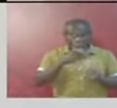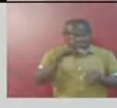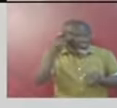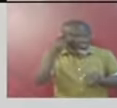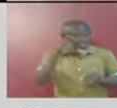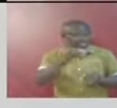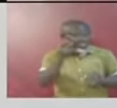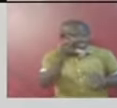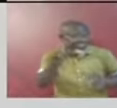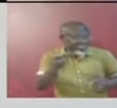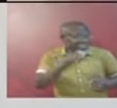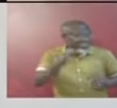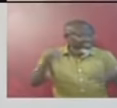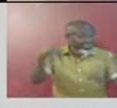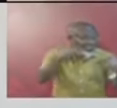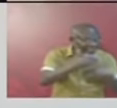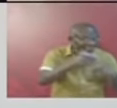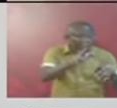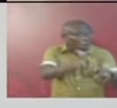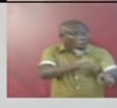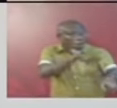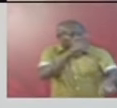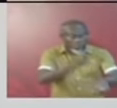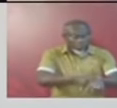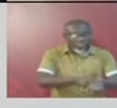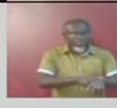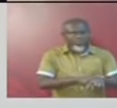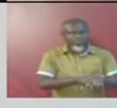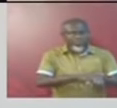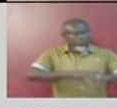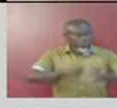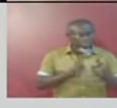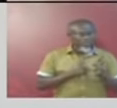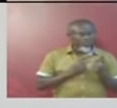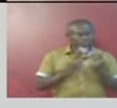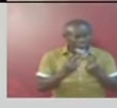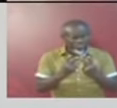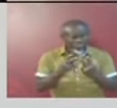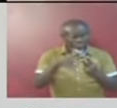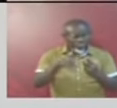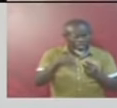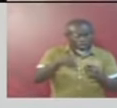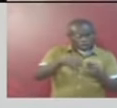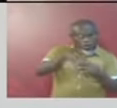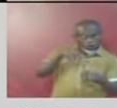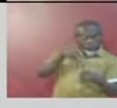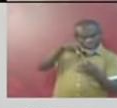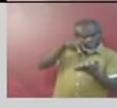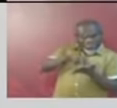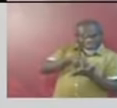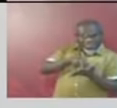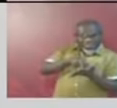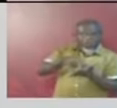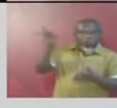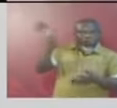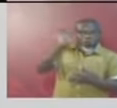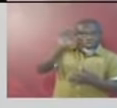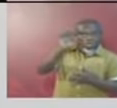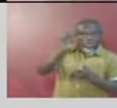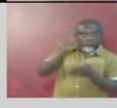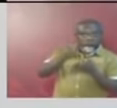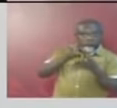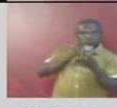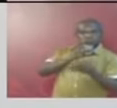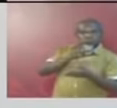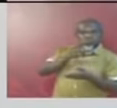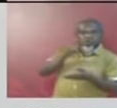upstairs and I talk to them from downstairs in the yard. I make sure they're all right. I talk to them regularly on the phone. My sister who is abroad talks